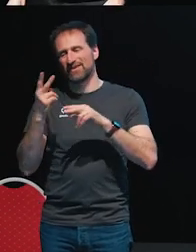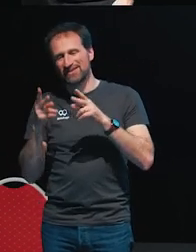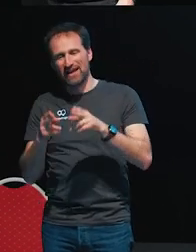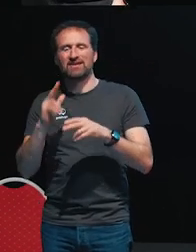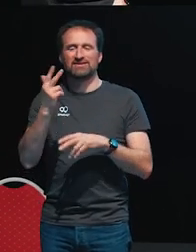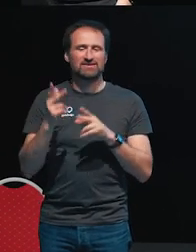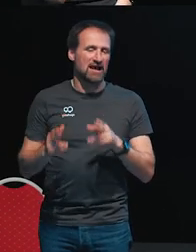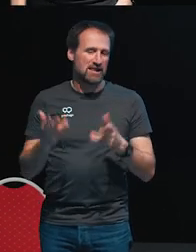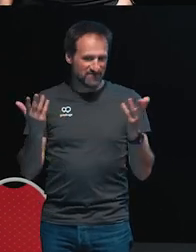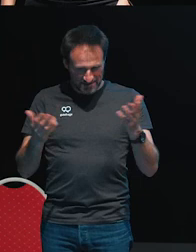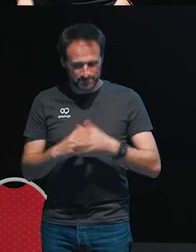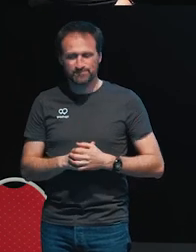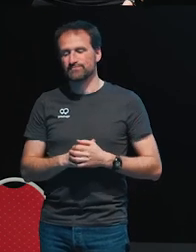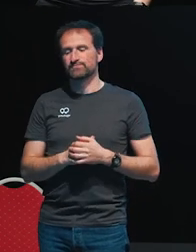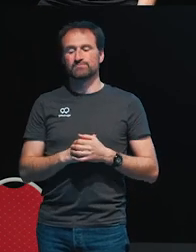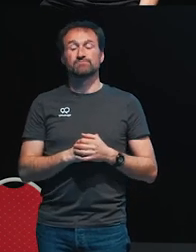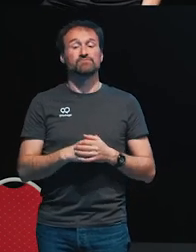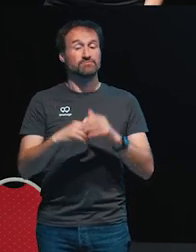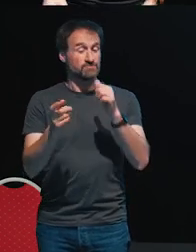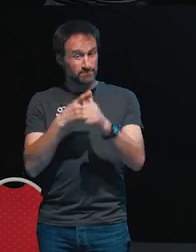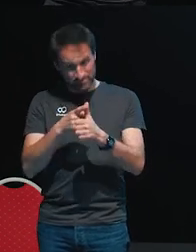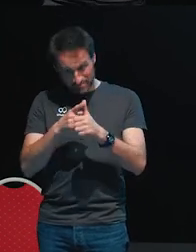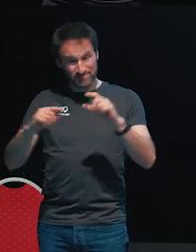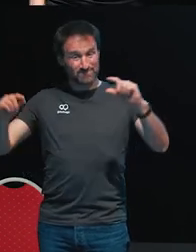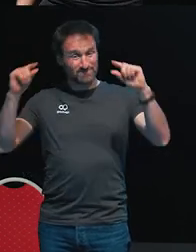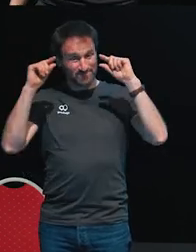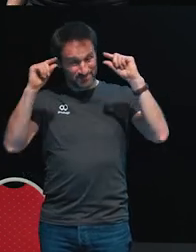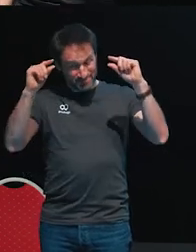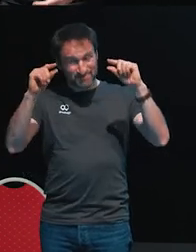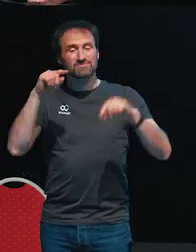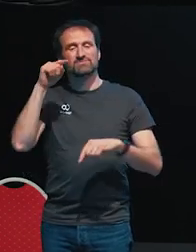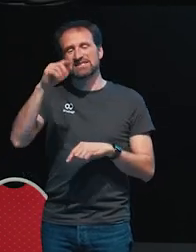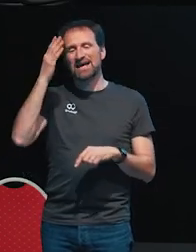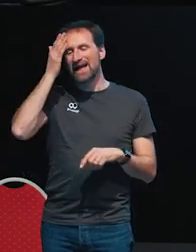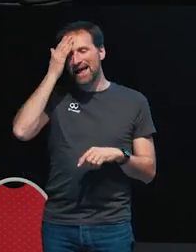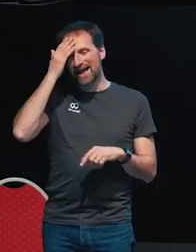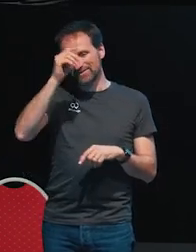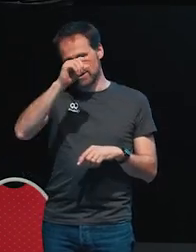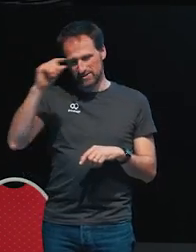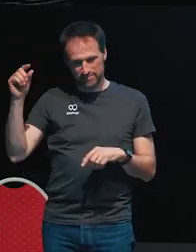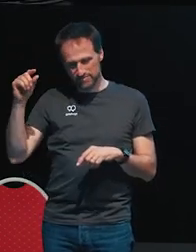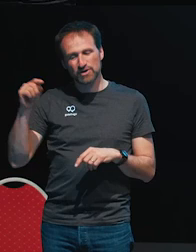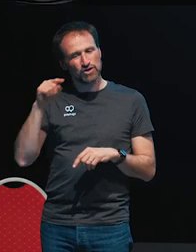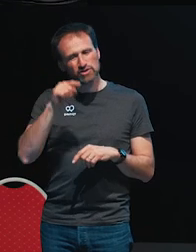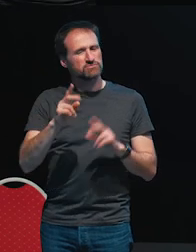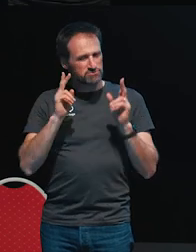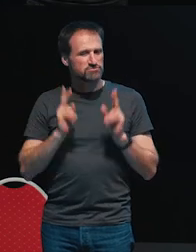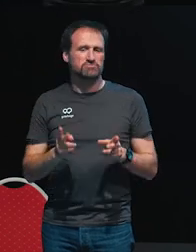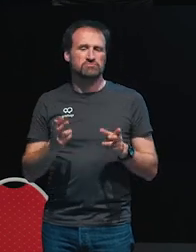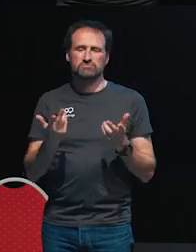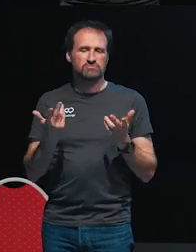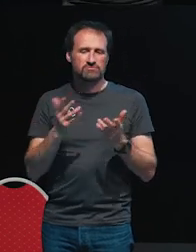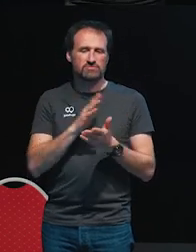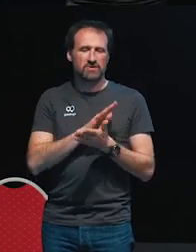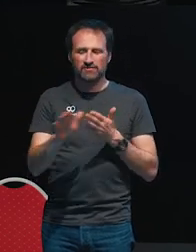JSON Web Token. It starts out with the first part, and this is the header. And basically, this is just a Base64